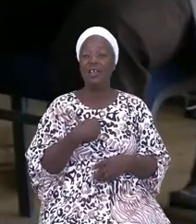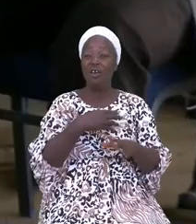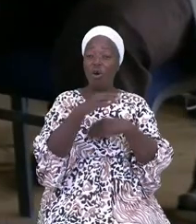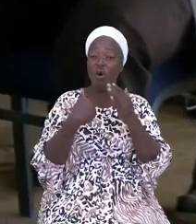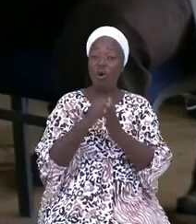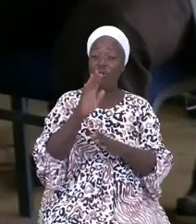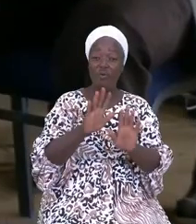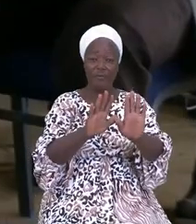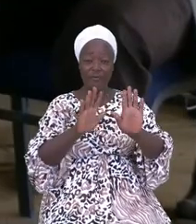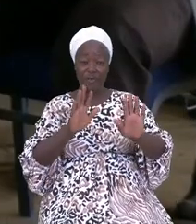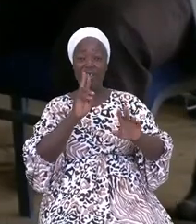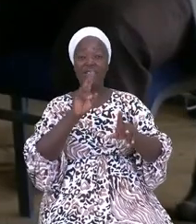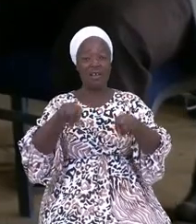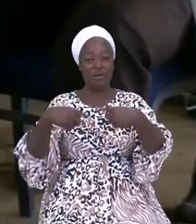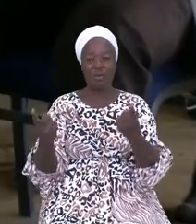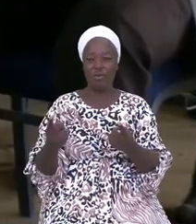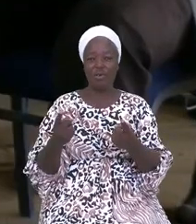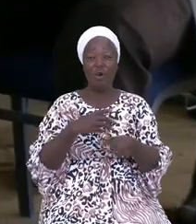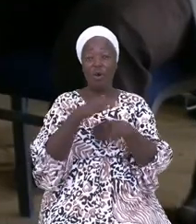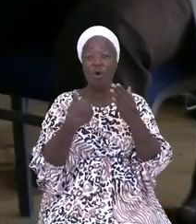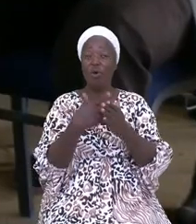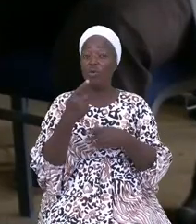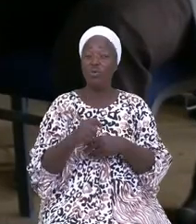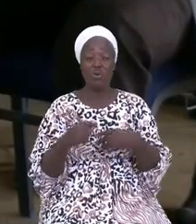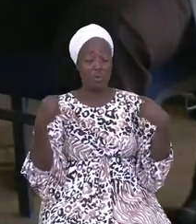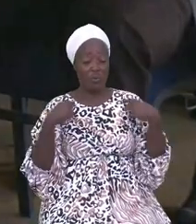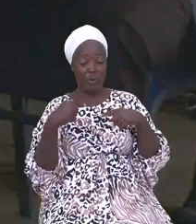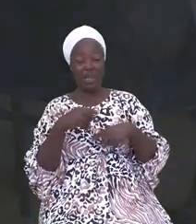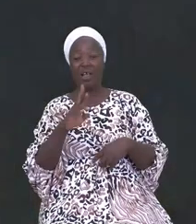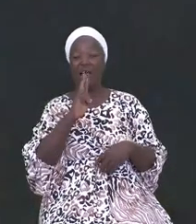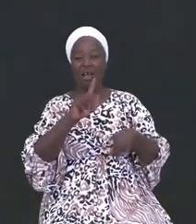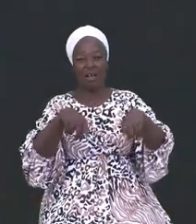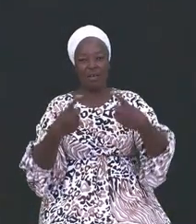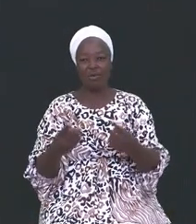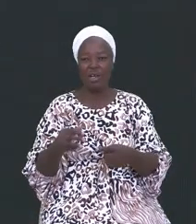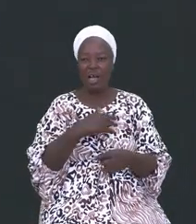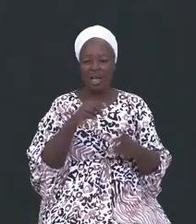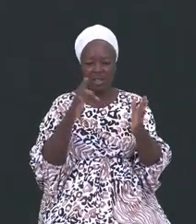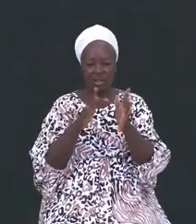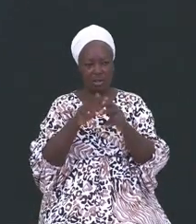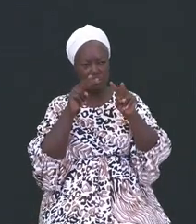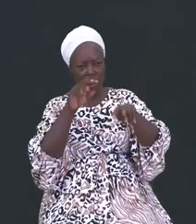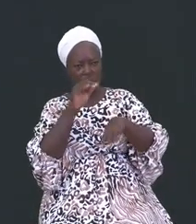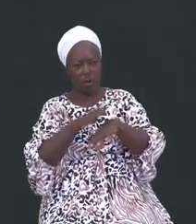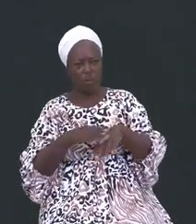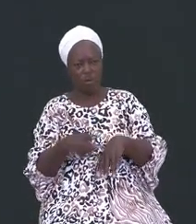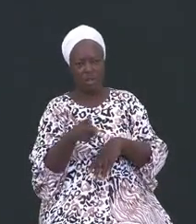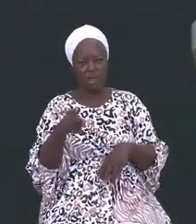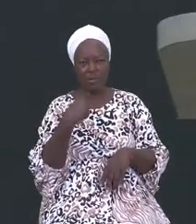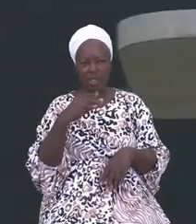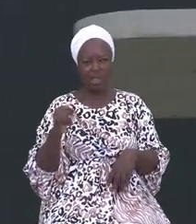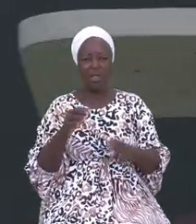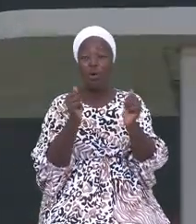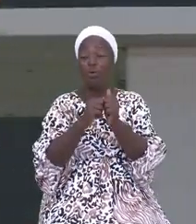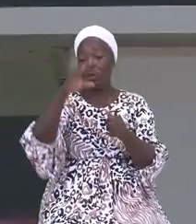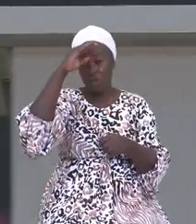your misgivings are gone. And Jesus, looking upon them, saith, with men it